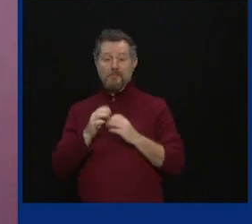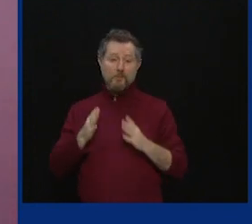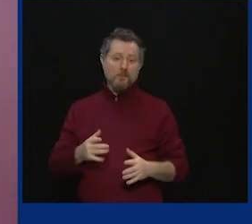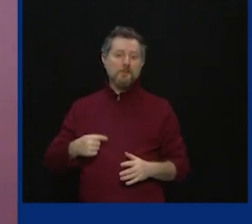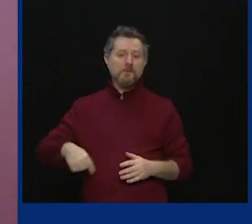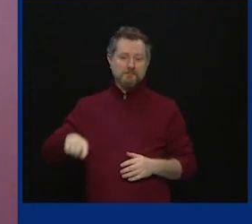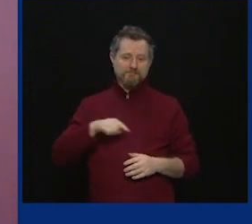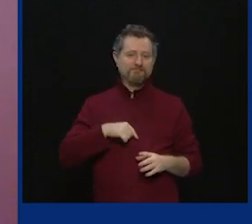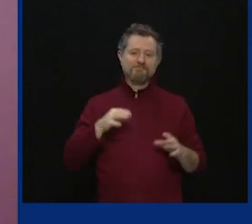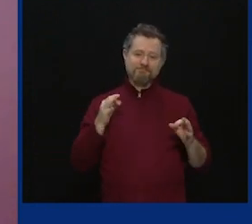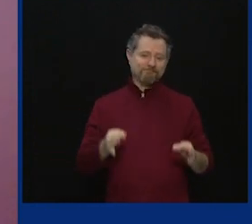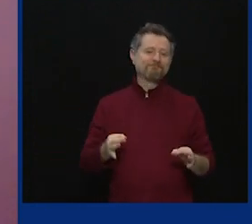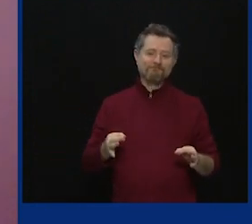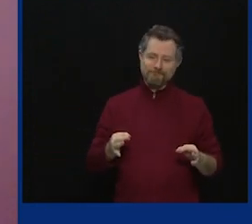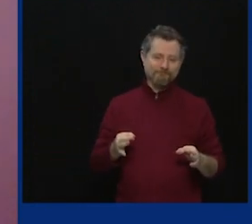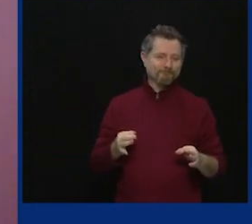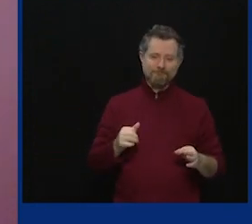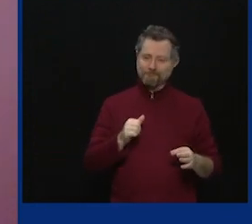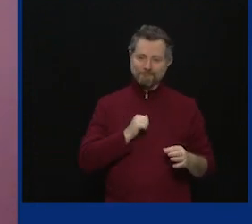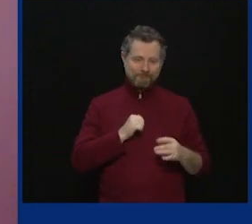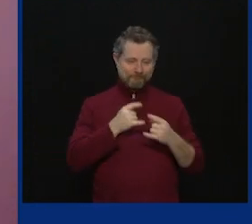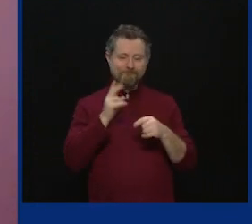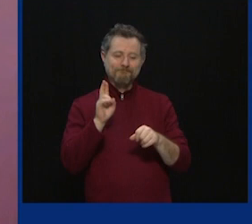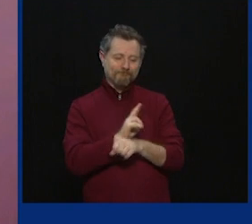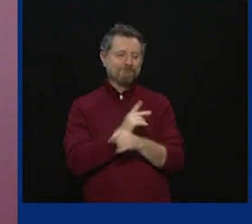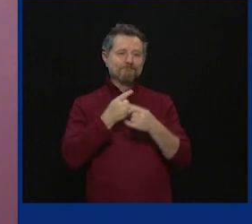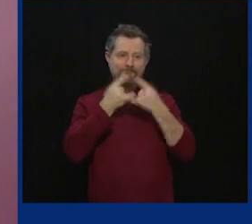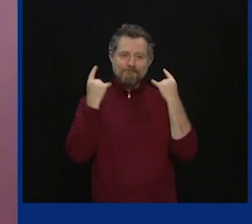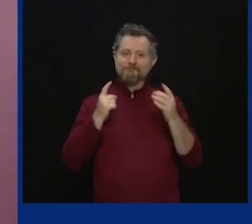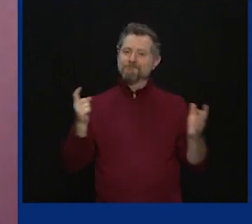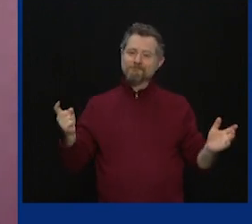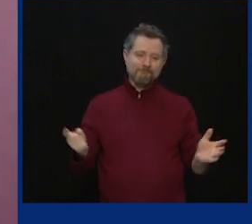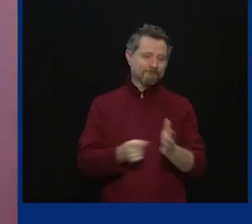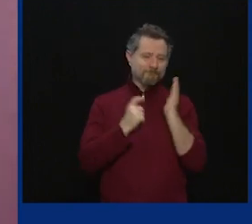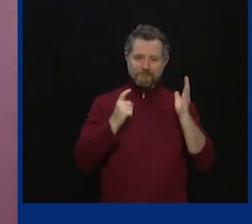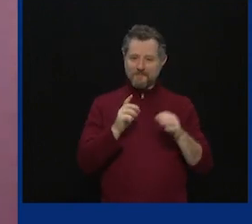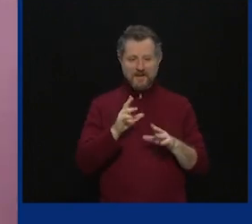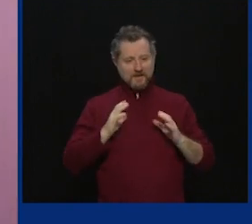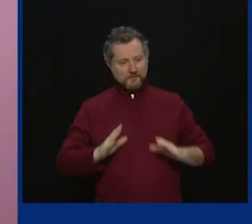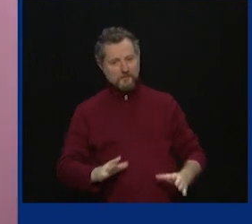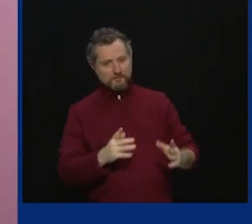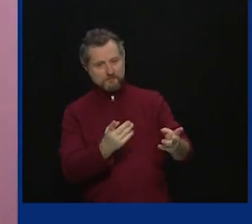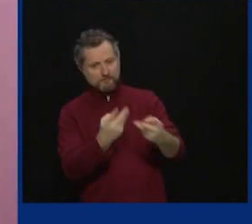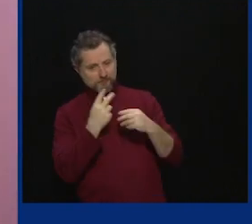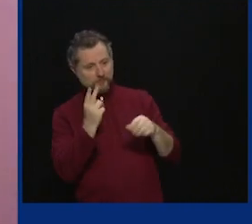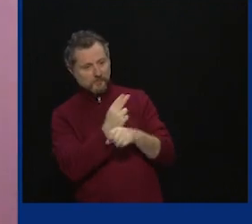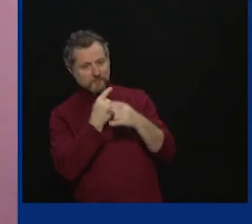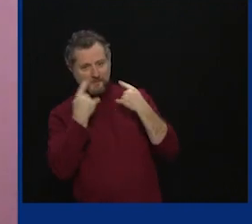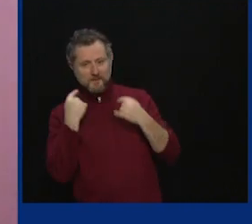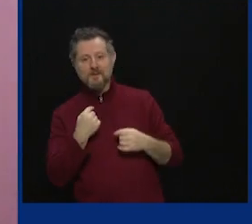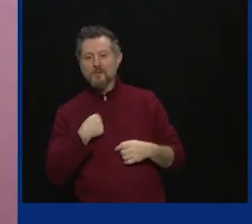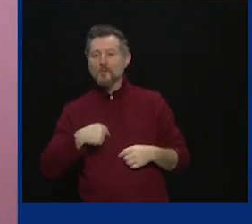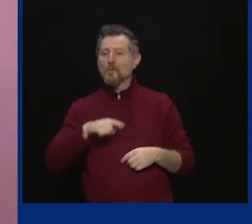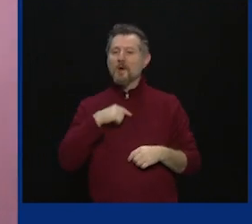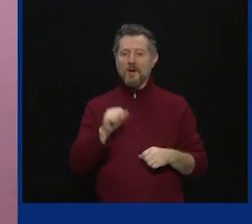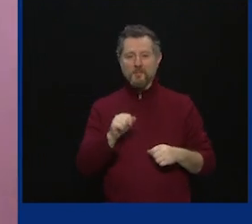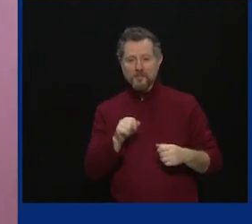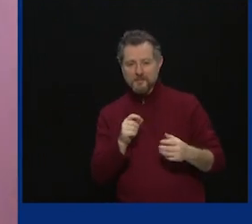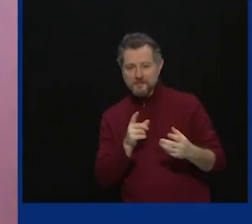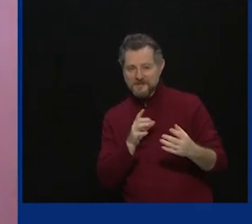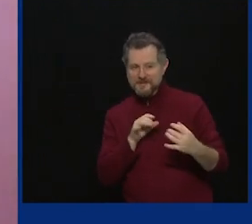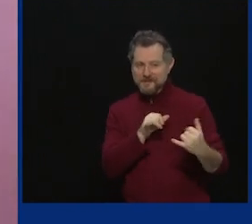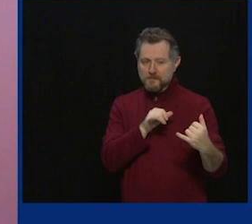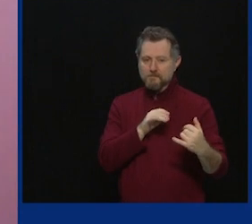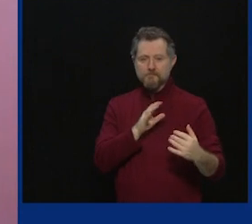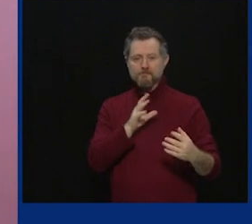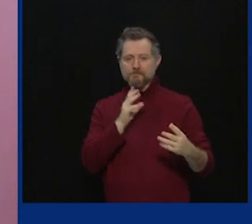So things, our customers have been really respectful about it. It's difficult when people forget their masks, but we've been supplying them. And